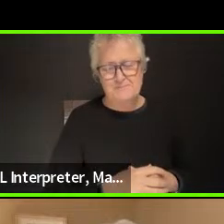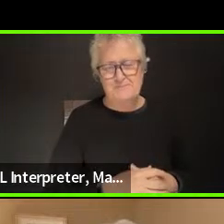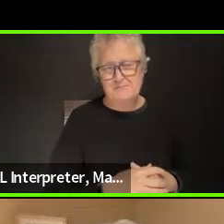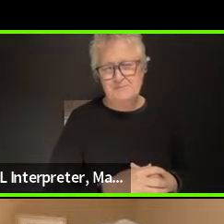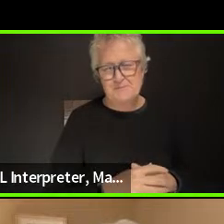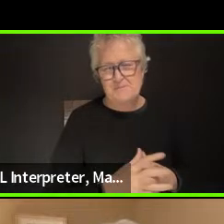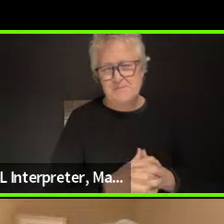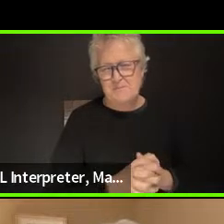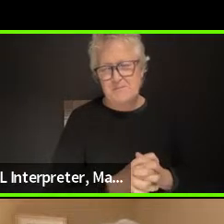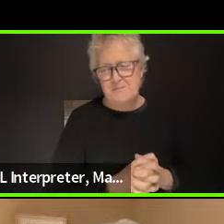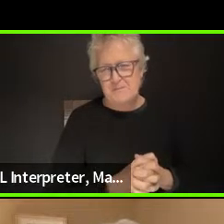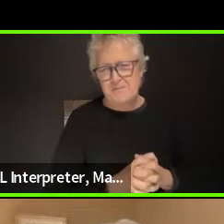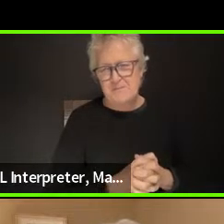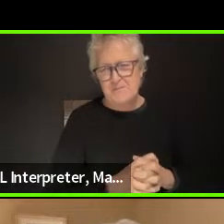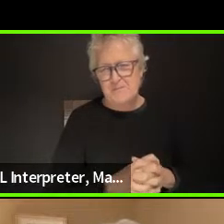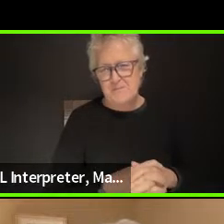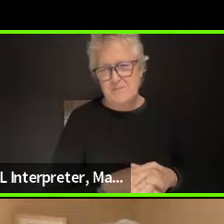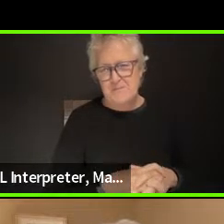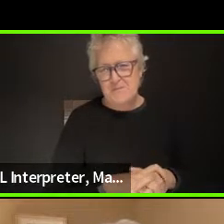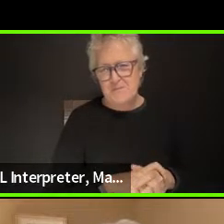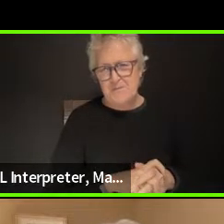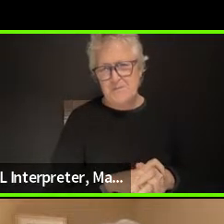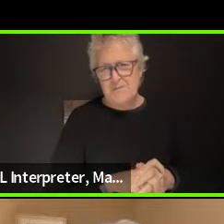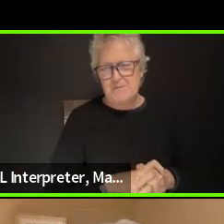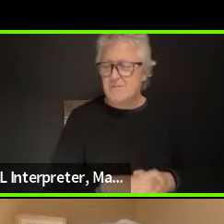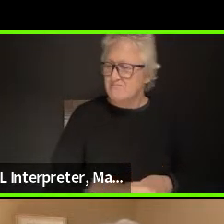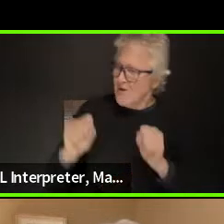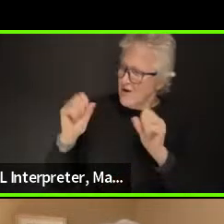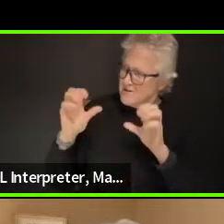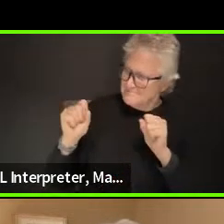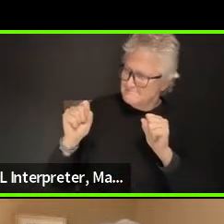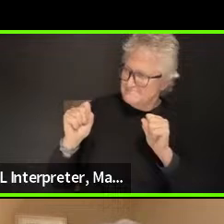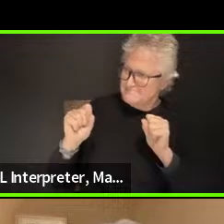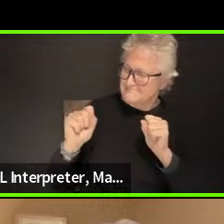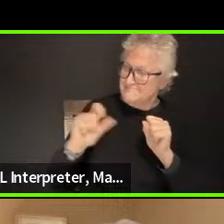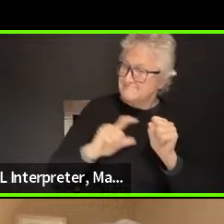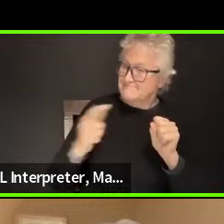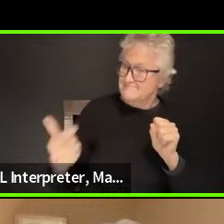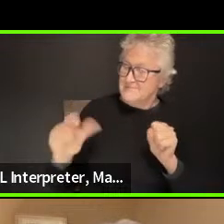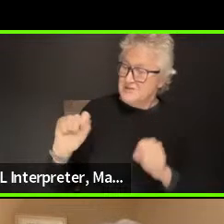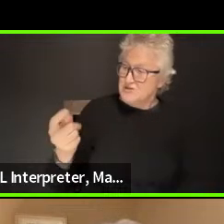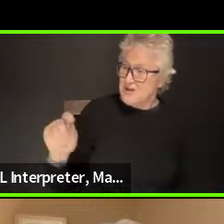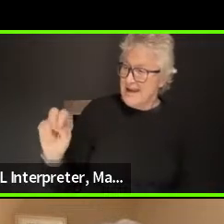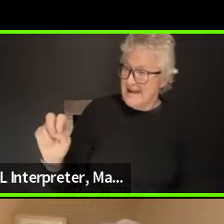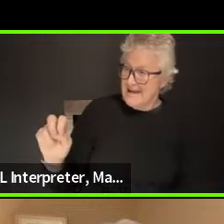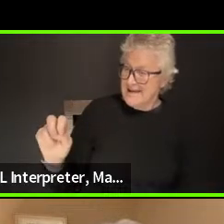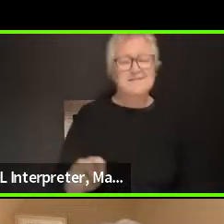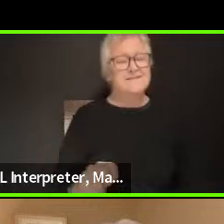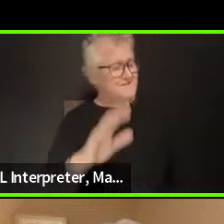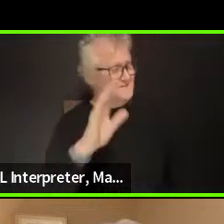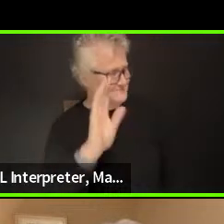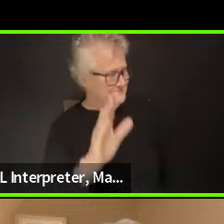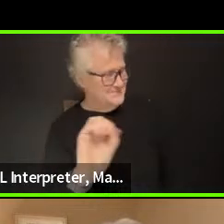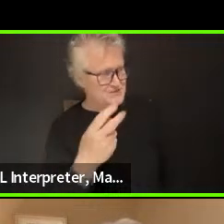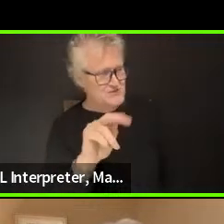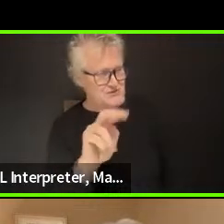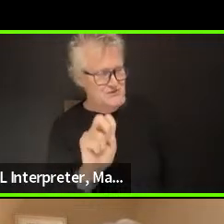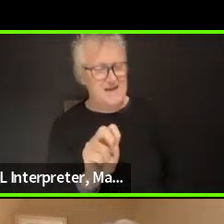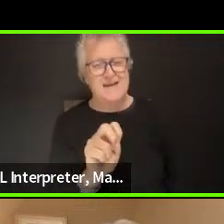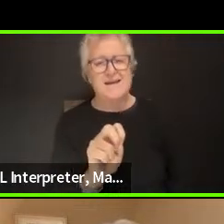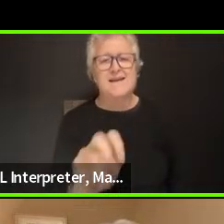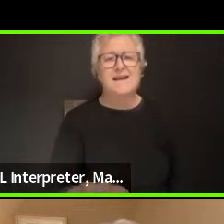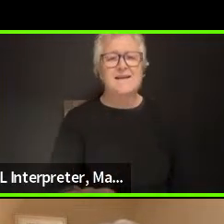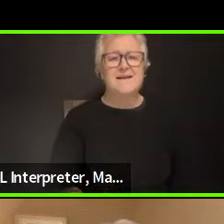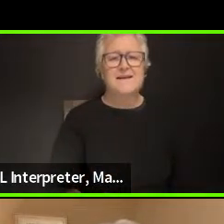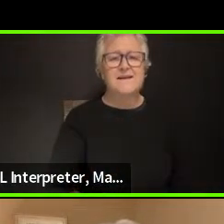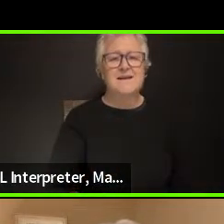Awesome. All right. How about Shane? Hey, Shane Valley, him. I work for the city of Portland, EAG